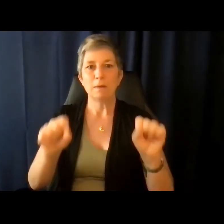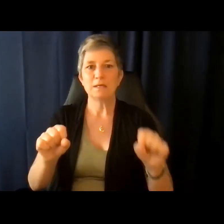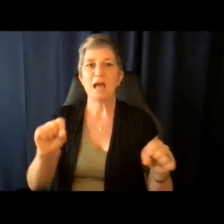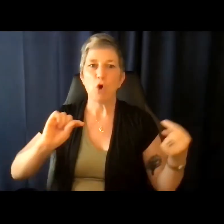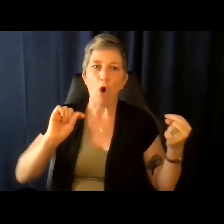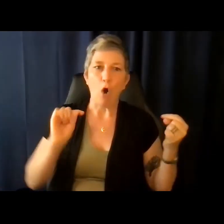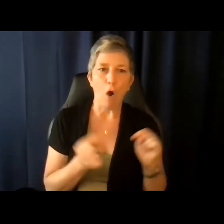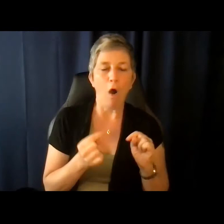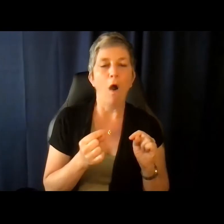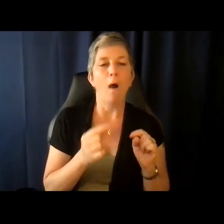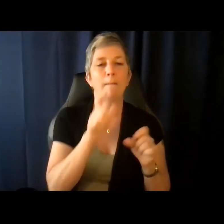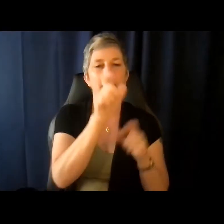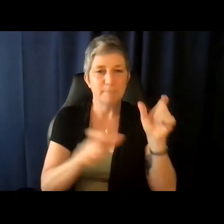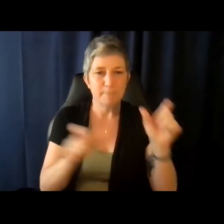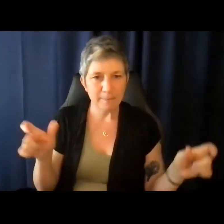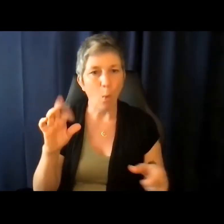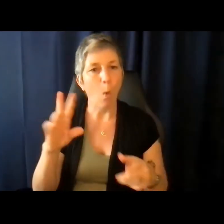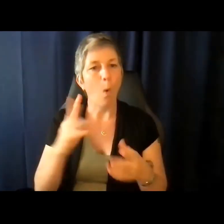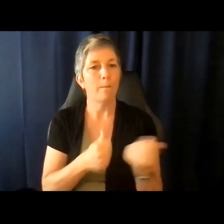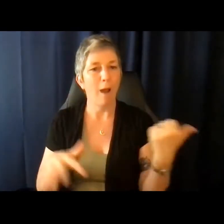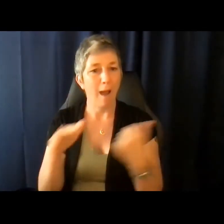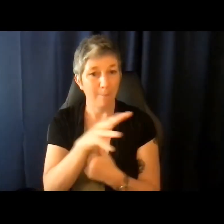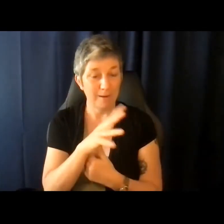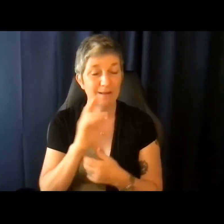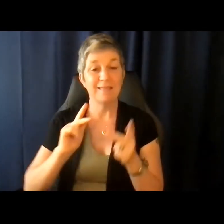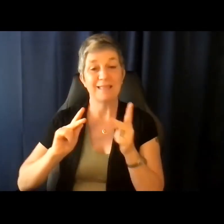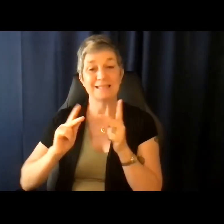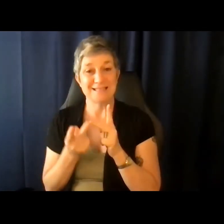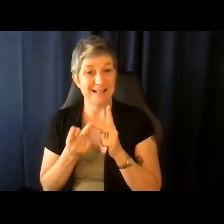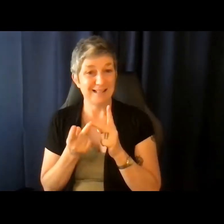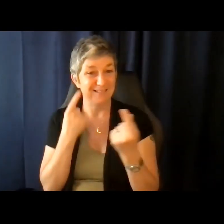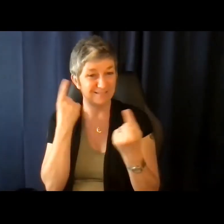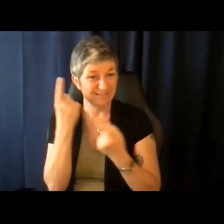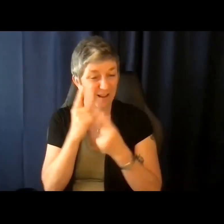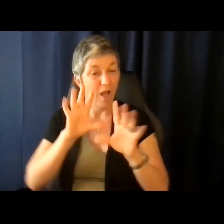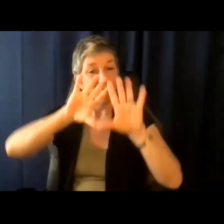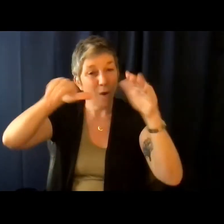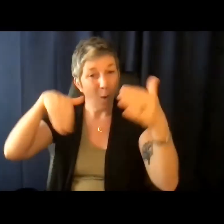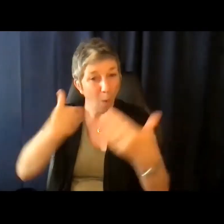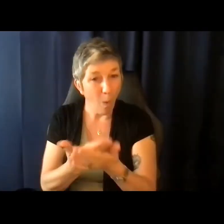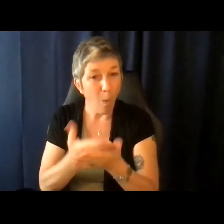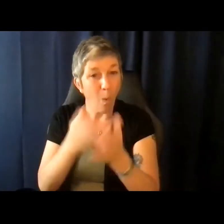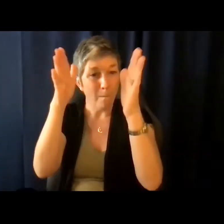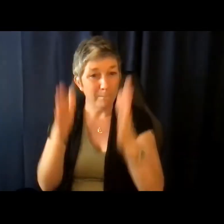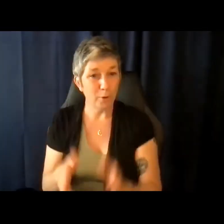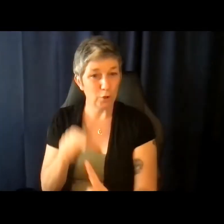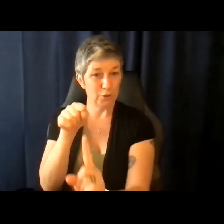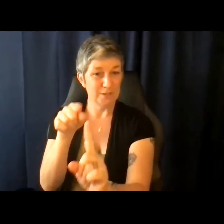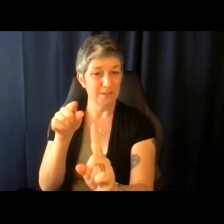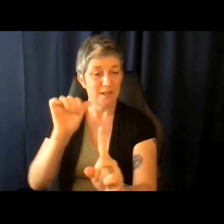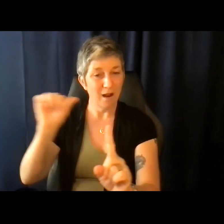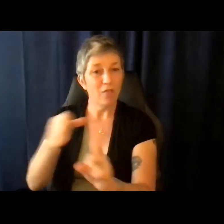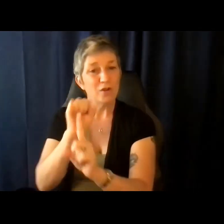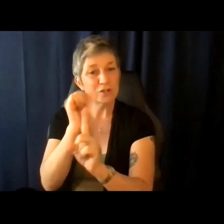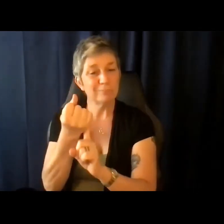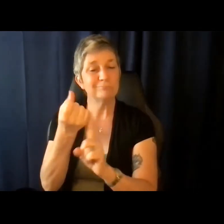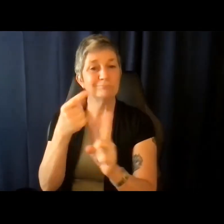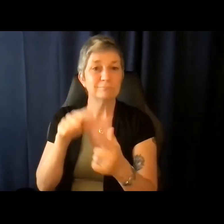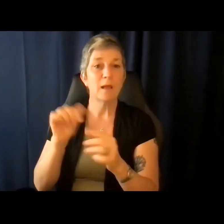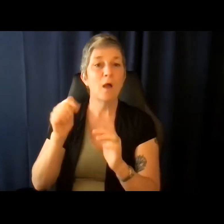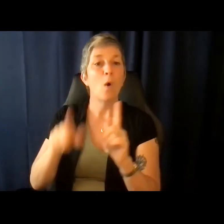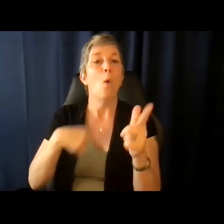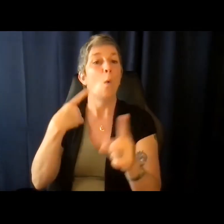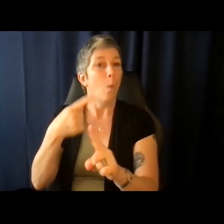property. And secondarily, that you're taking into account the whole person and all of the other circumstances. How long ago was